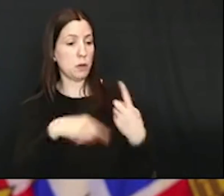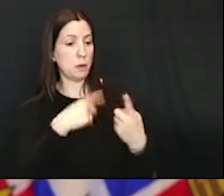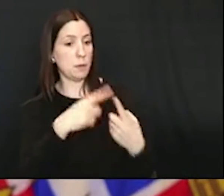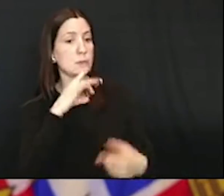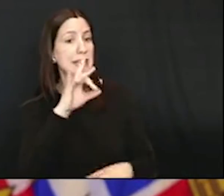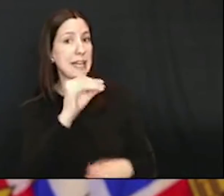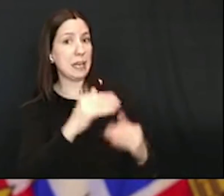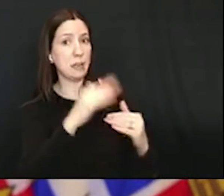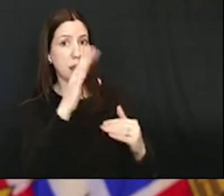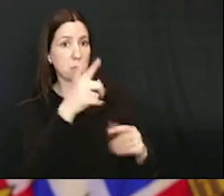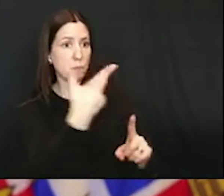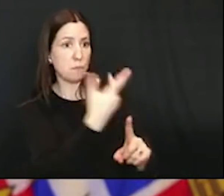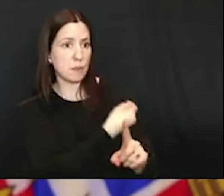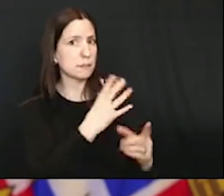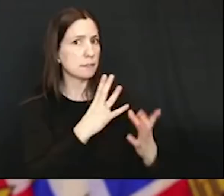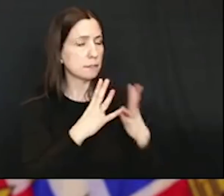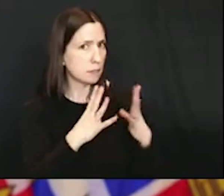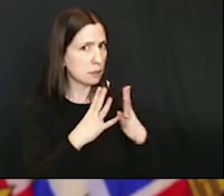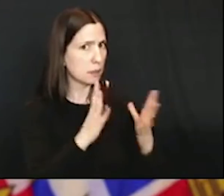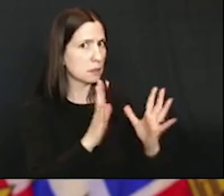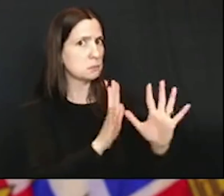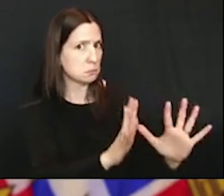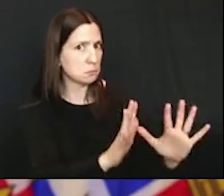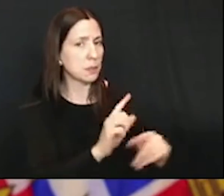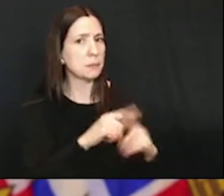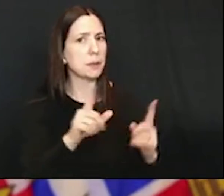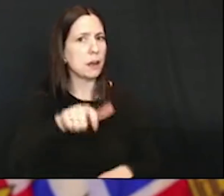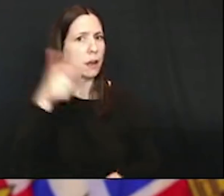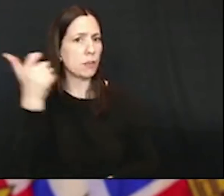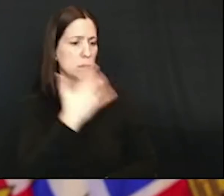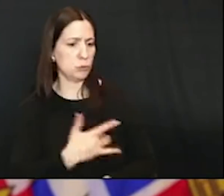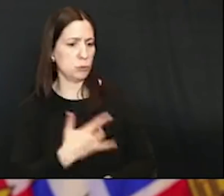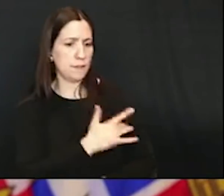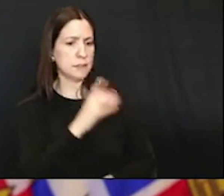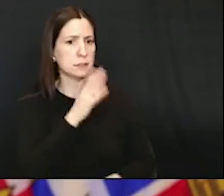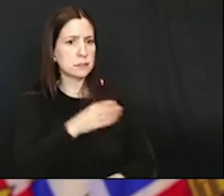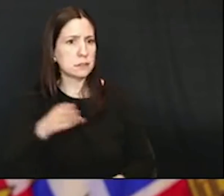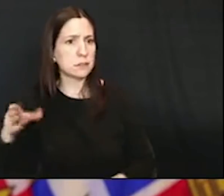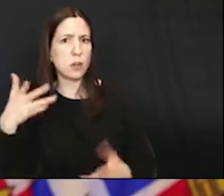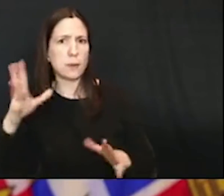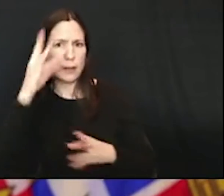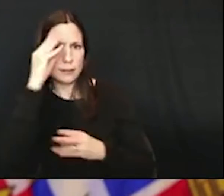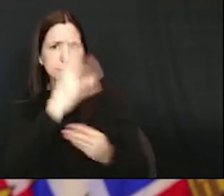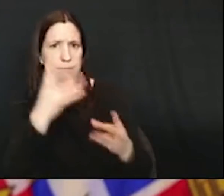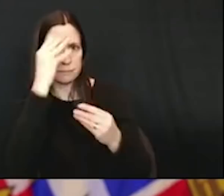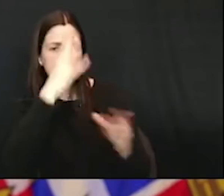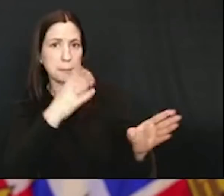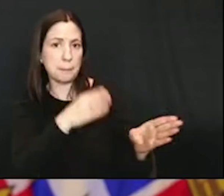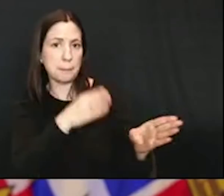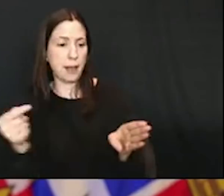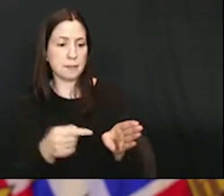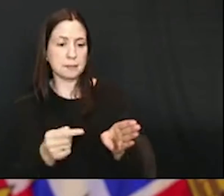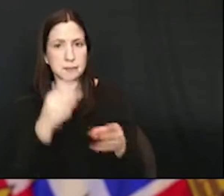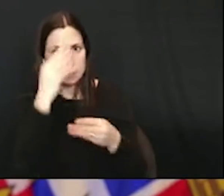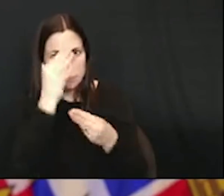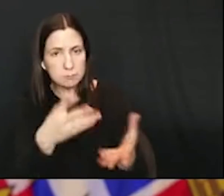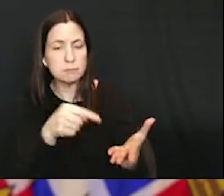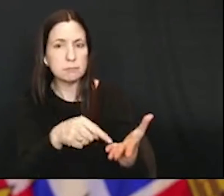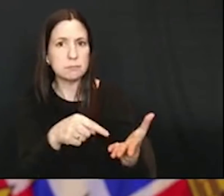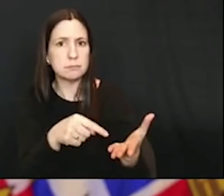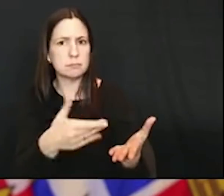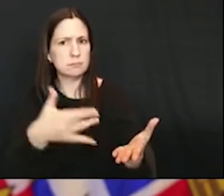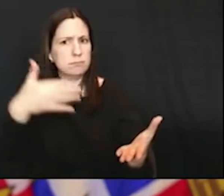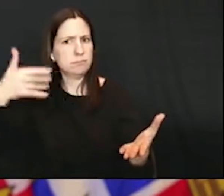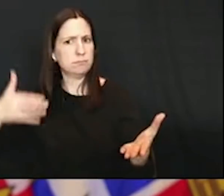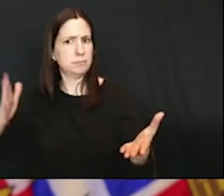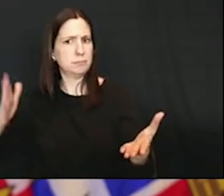people over 80, but other provinces have released some or part of their plans much earlier. So why not give out more